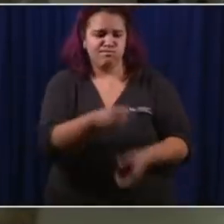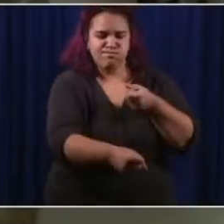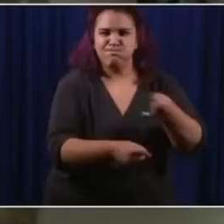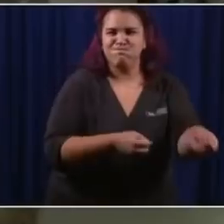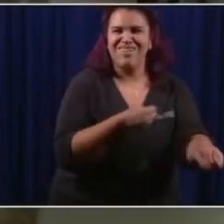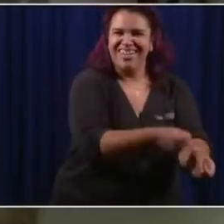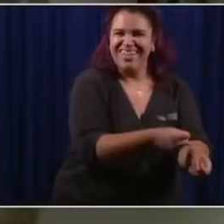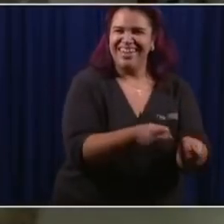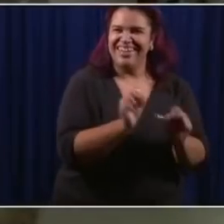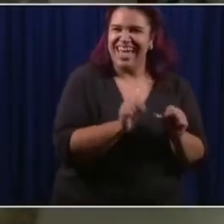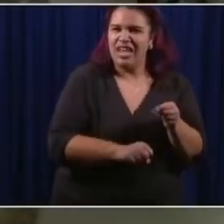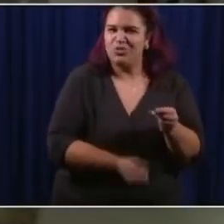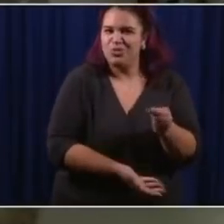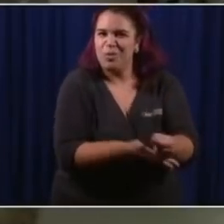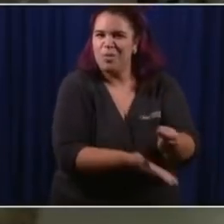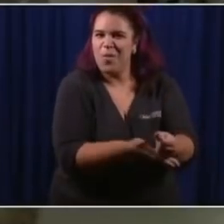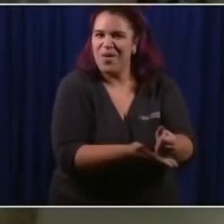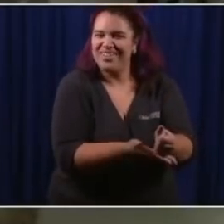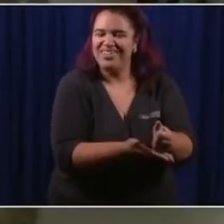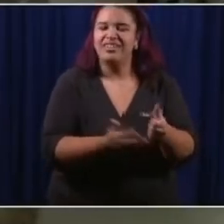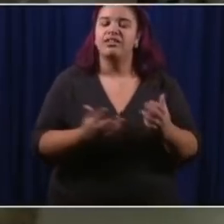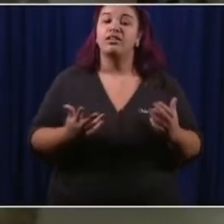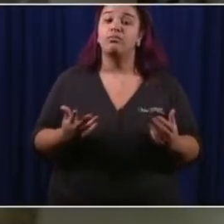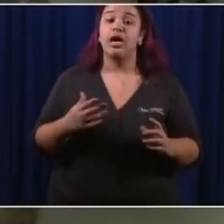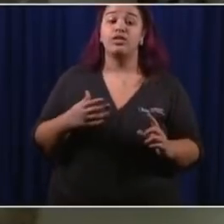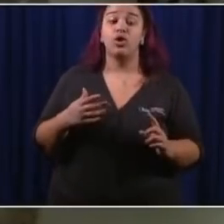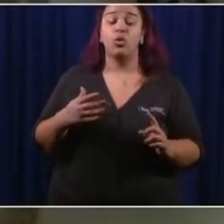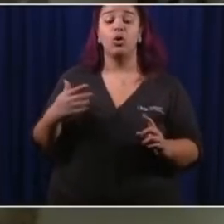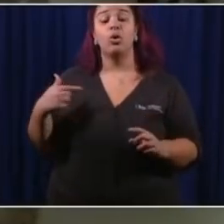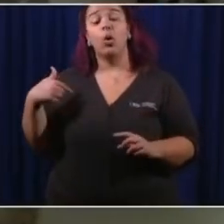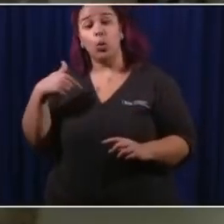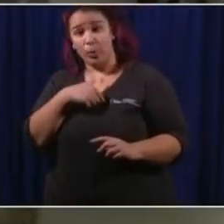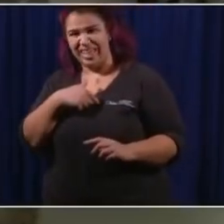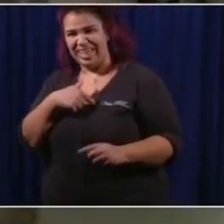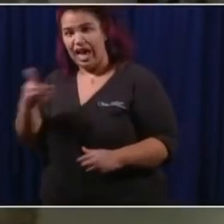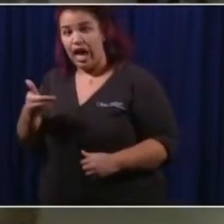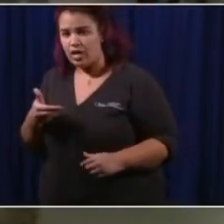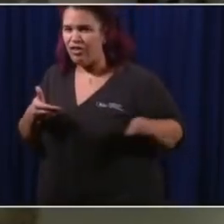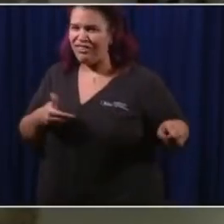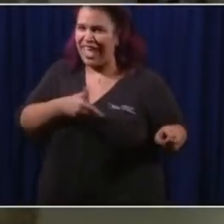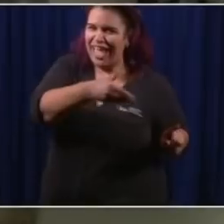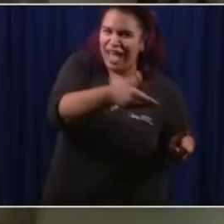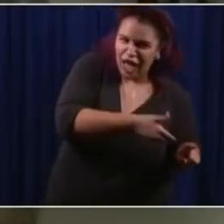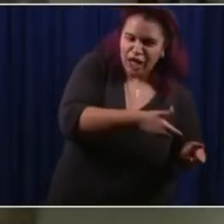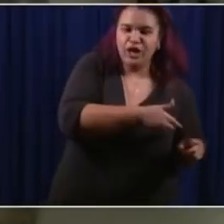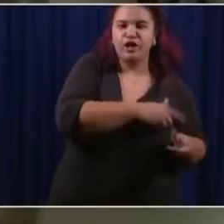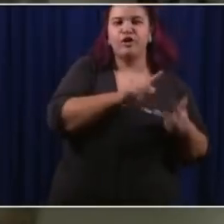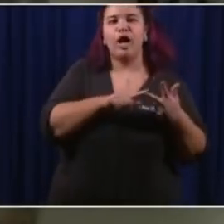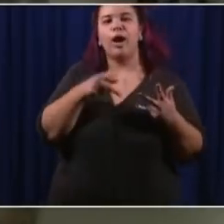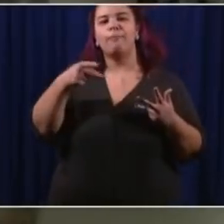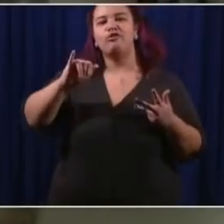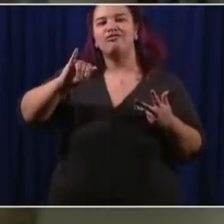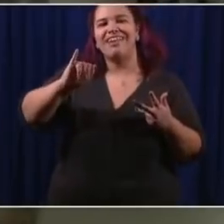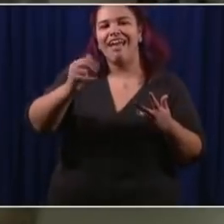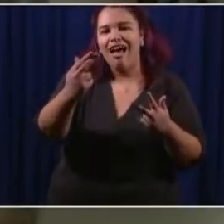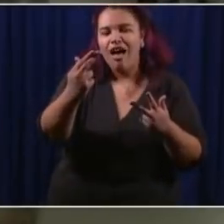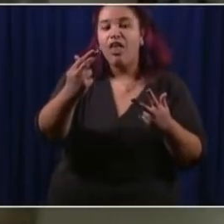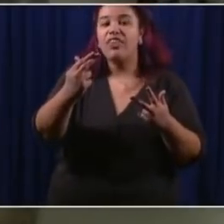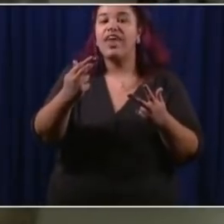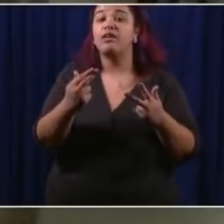So we hire, they hire. Partners of Health have played some role as far as